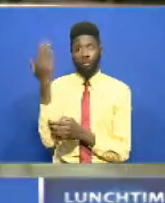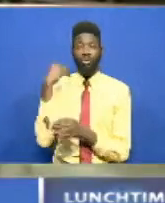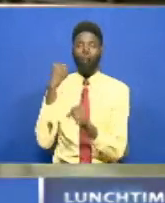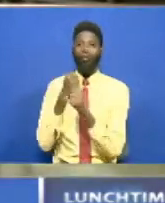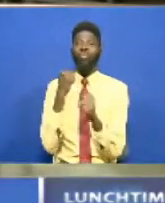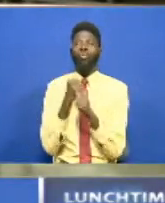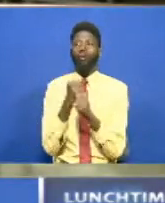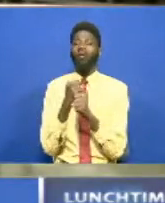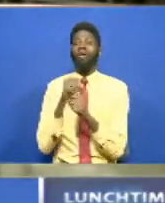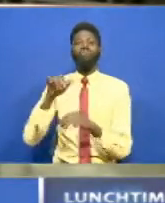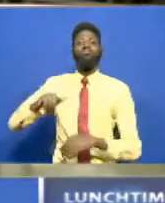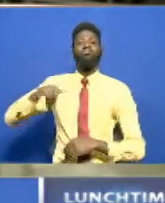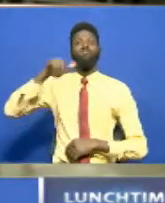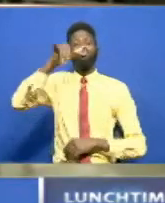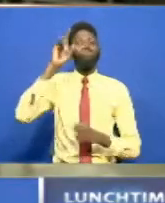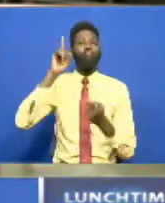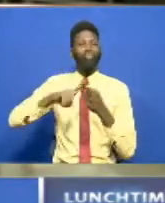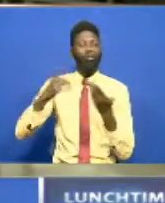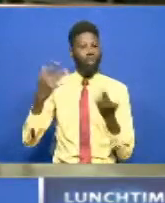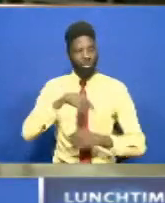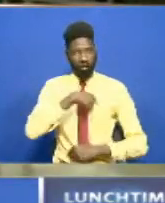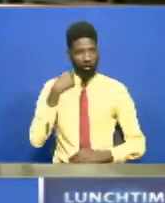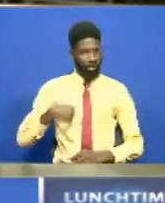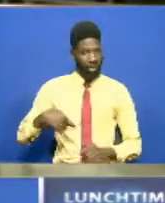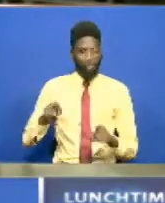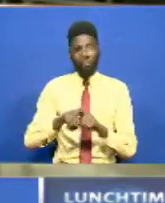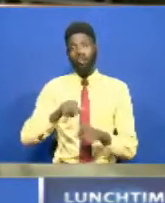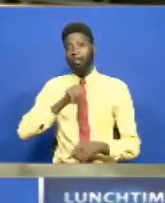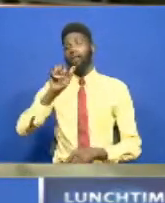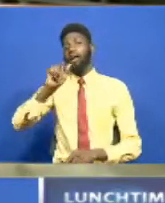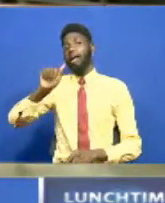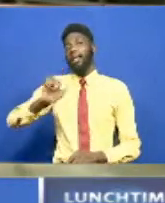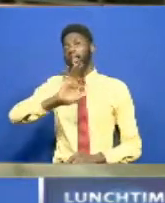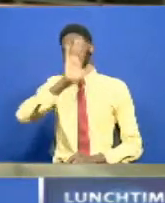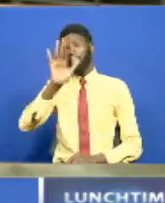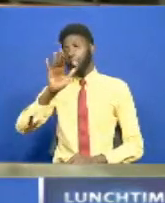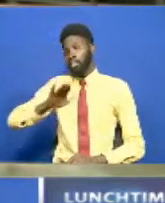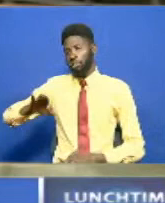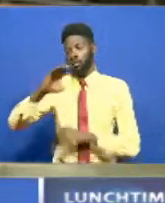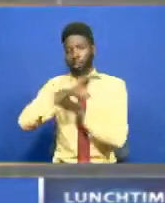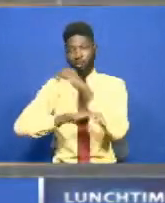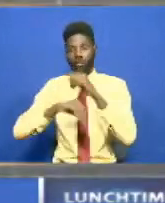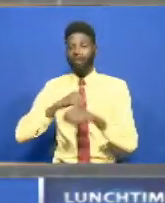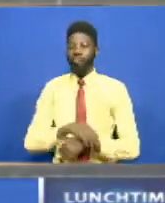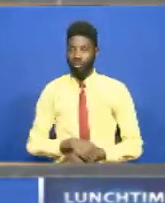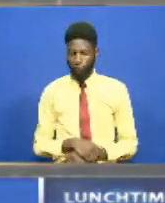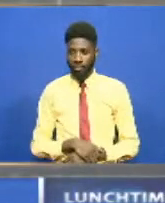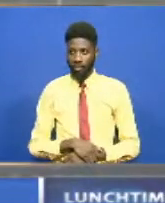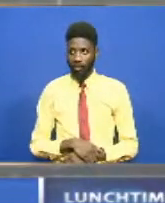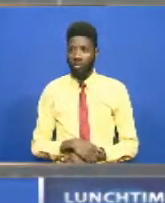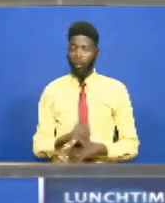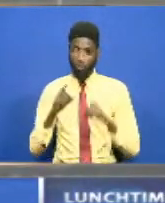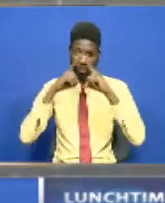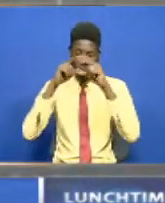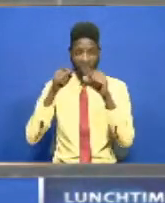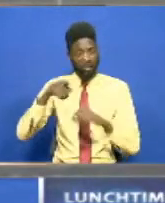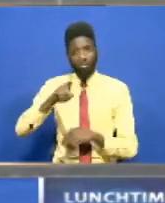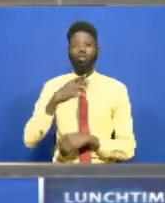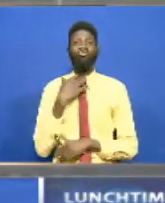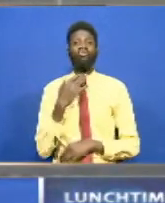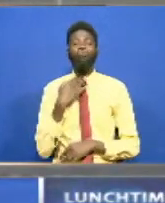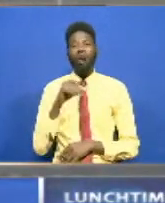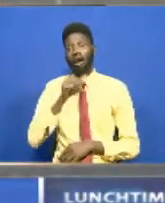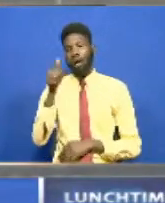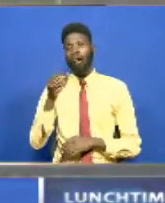carrier flying mainly to mainland China and other Asian destinations. Cathay Pacific says it hopes to retain most of Cathay Dragon's